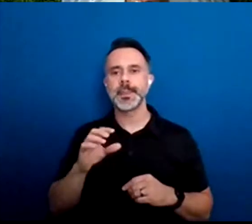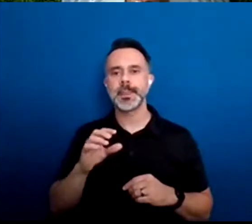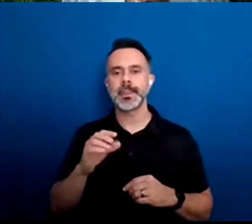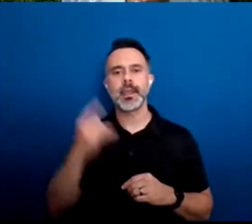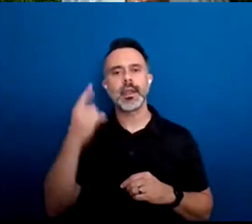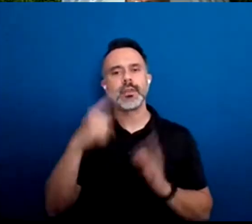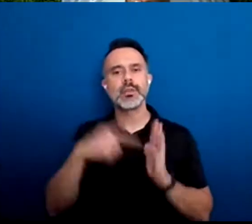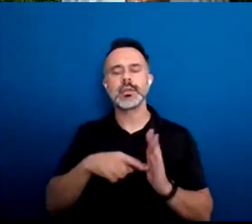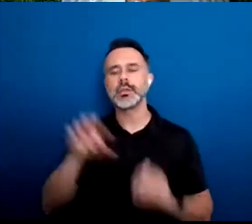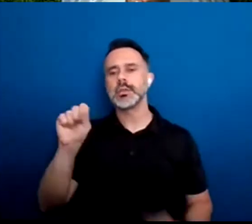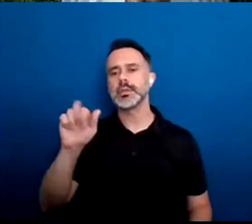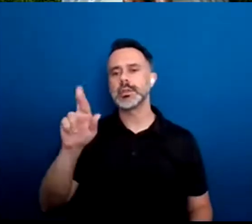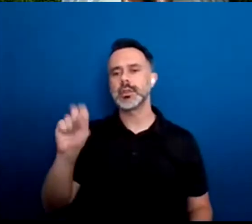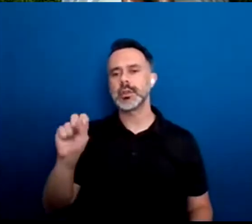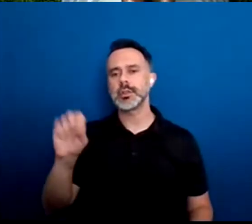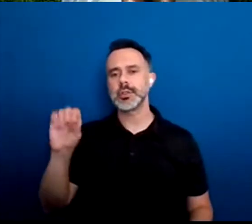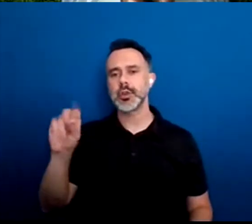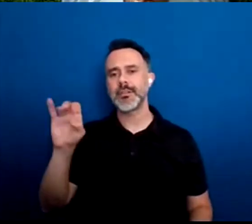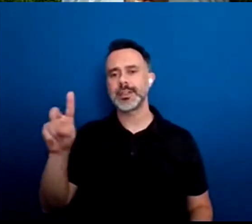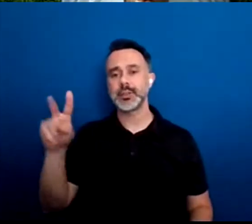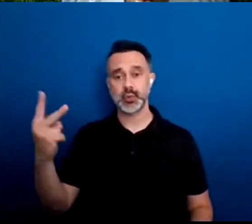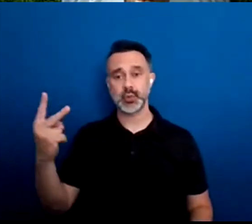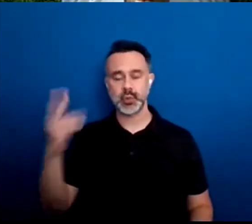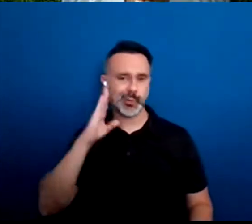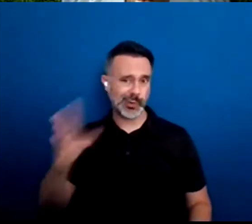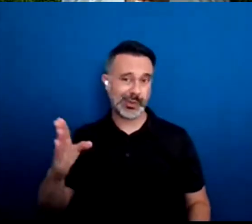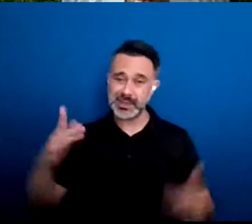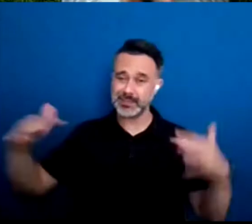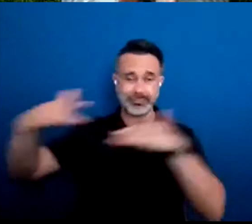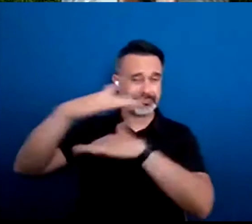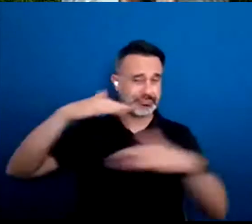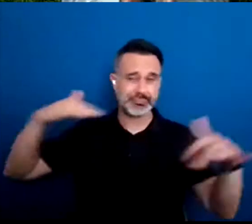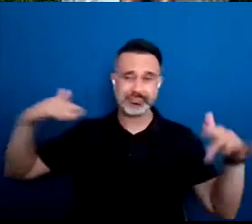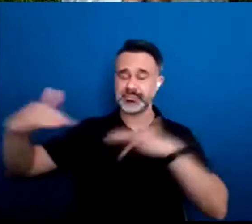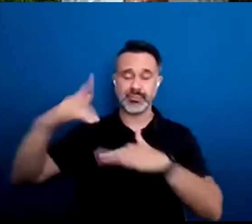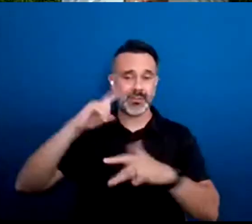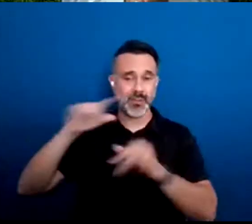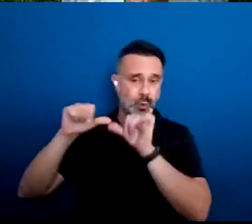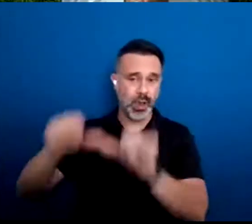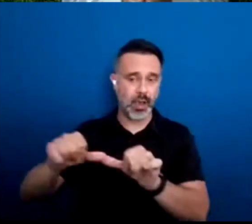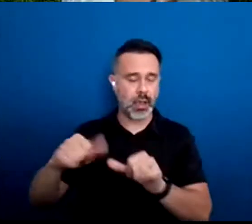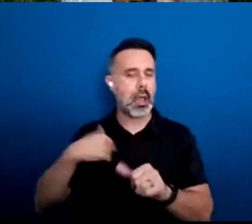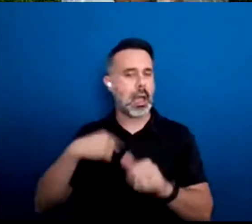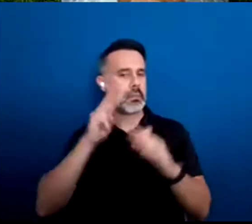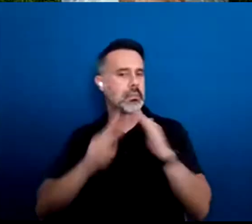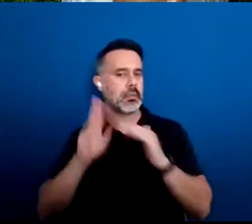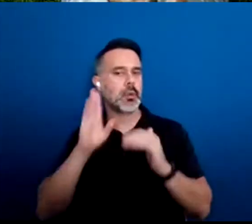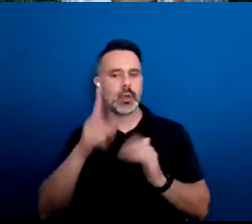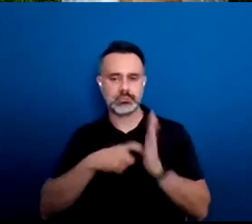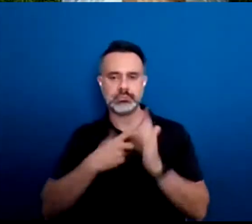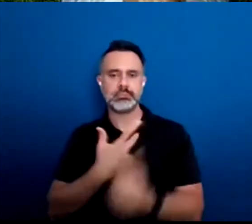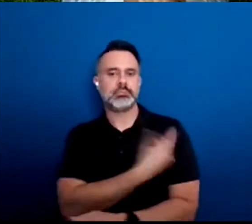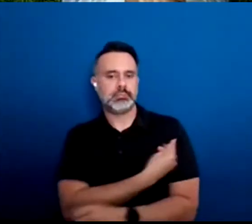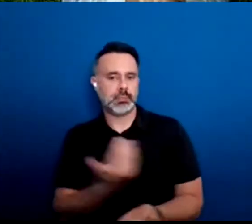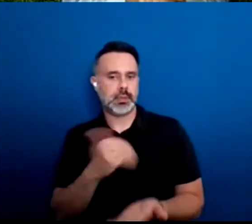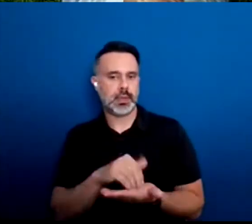SARS-CoV-2 is going to be around for a while, I suspect we will need to be vaccinated again, even if it's with the exact